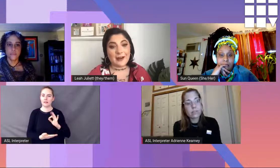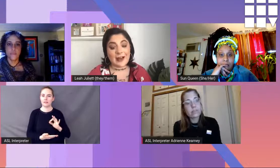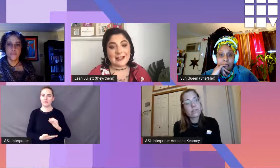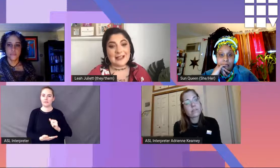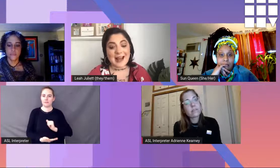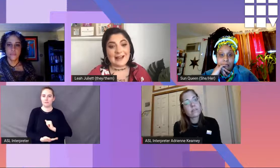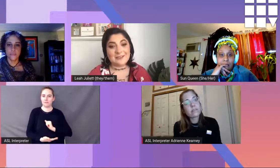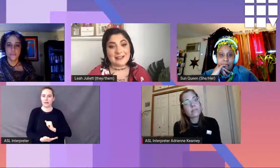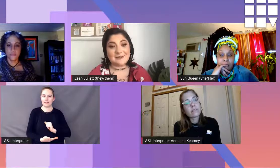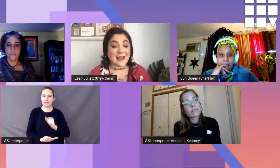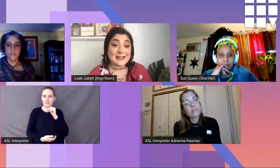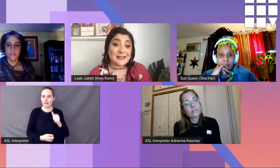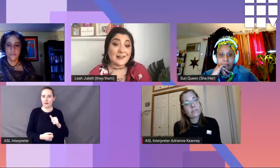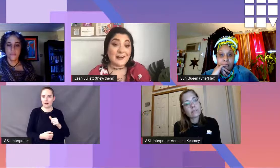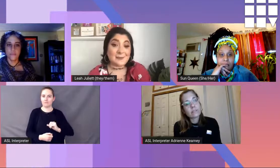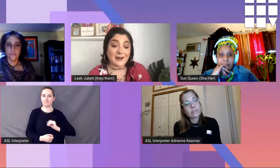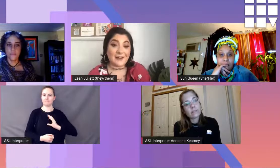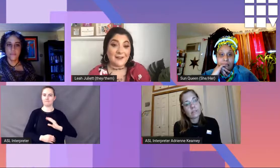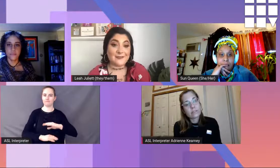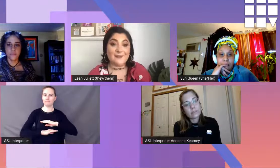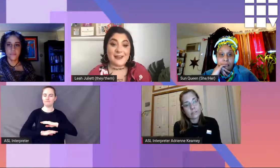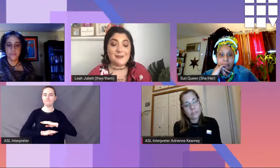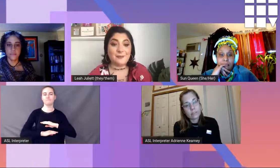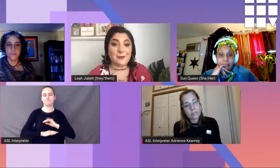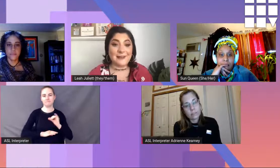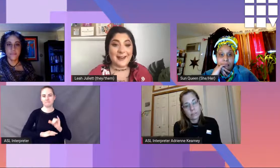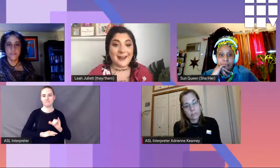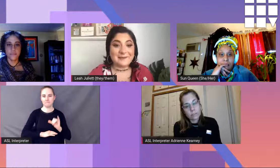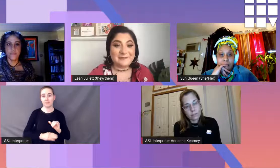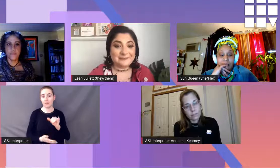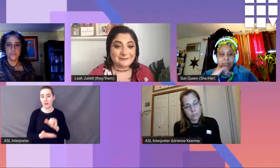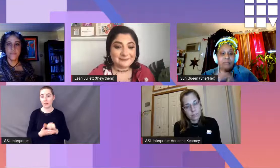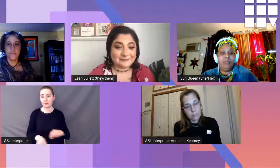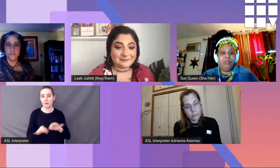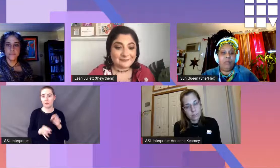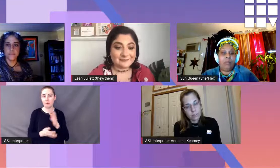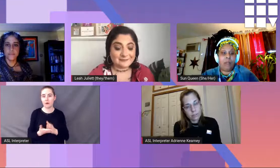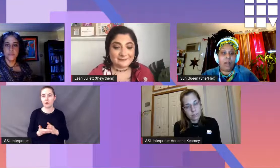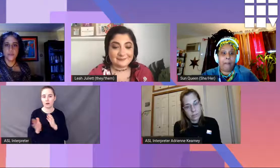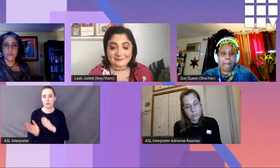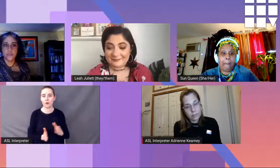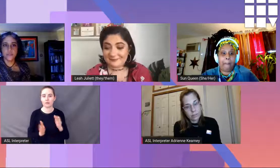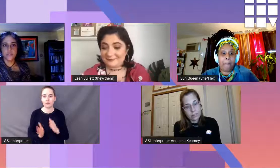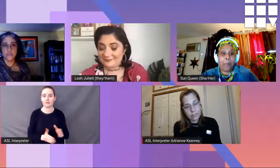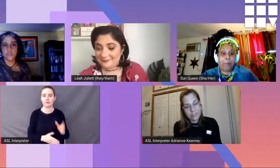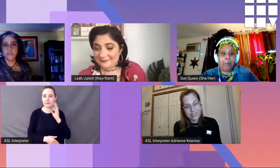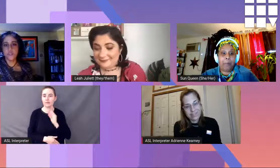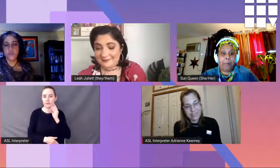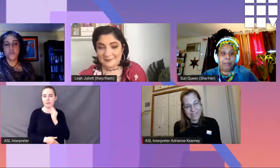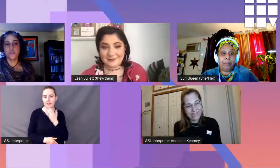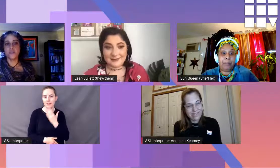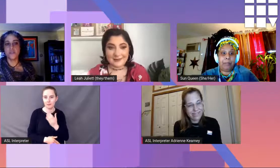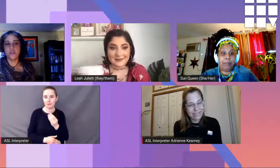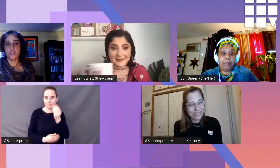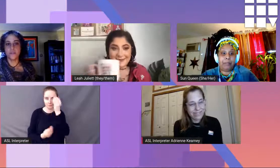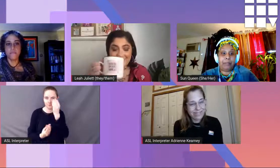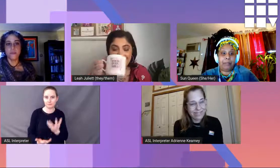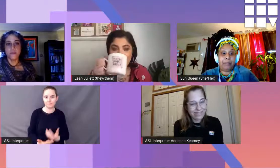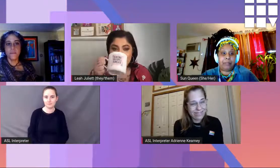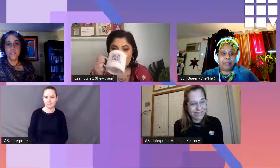of organizing and activism that isn't talked about enough. So thank you for bringing that up. Oh, this is my soul